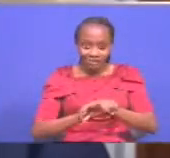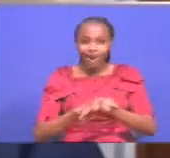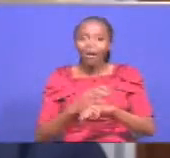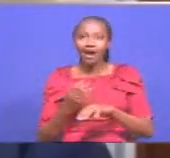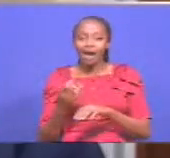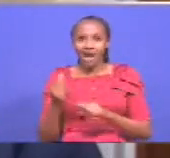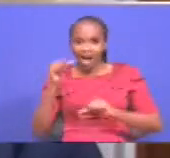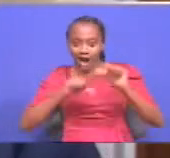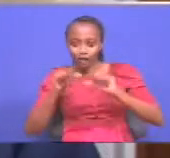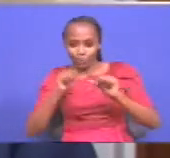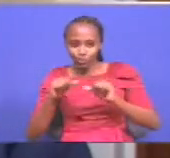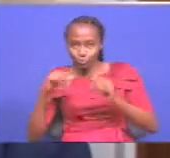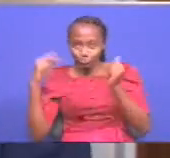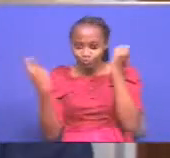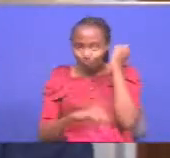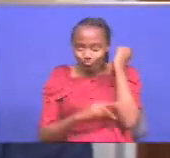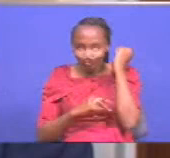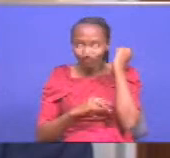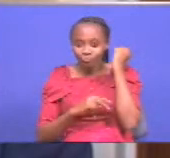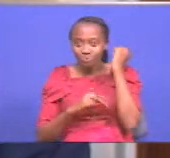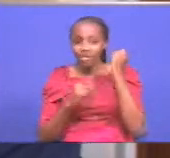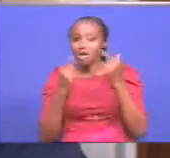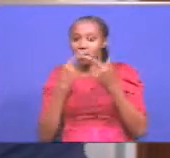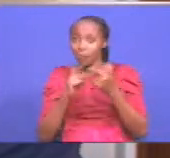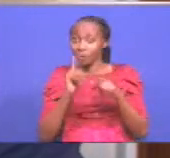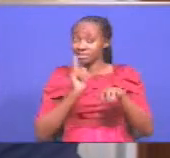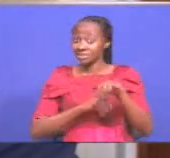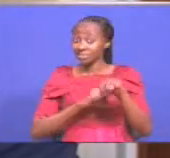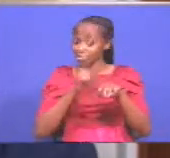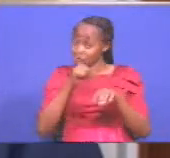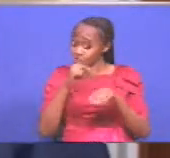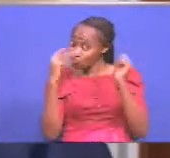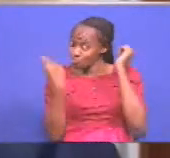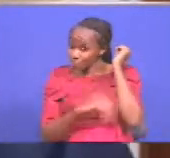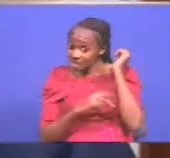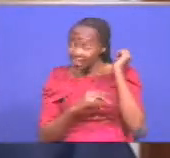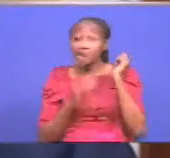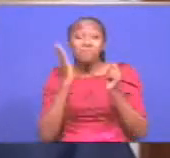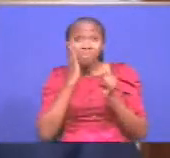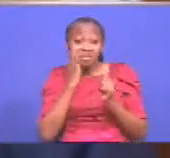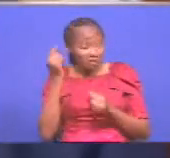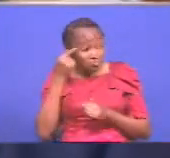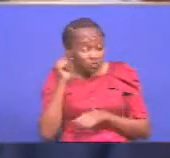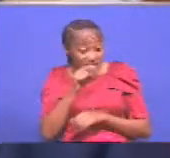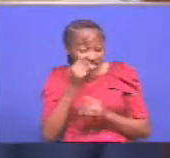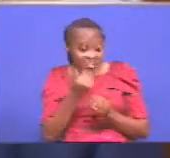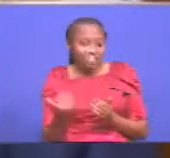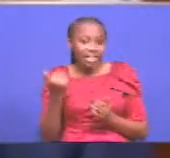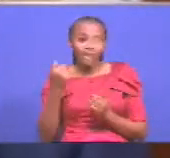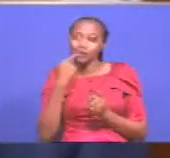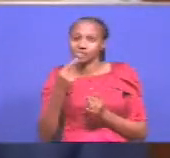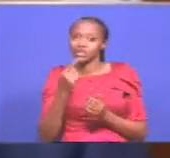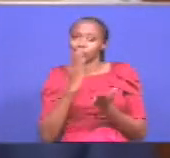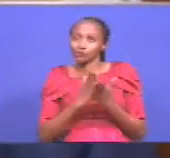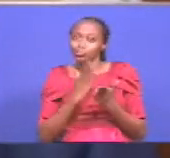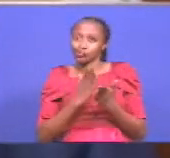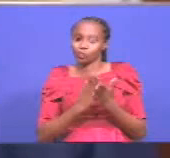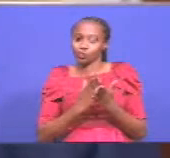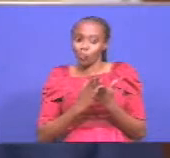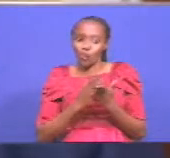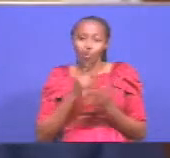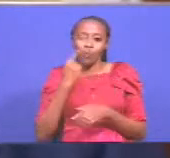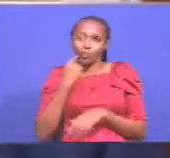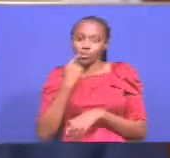tell him, you know, if you beat him, his mother will say you are the one who beat him. But if I beat him, he will be scorned, telling, how can